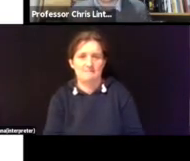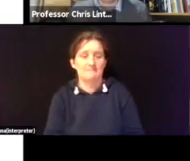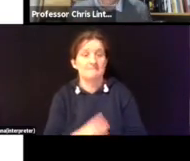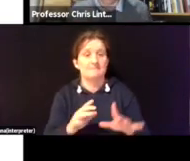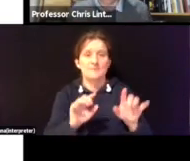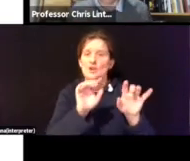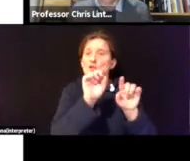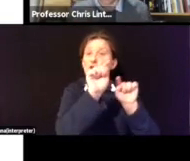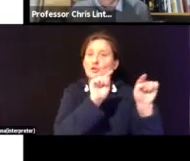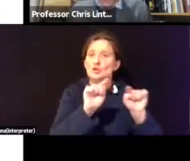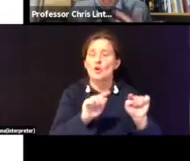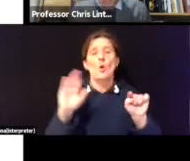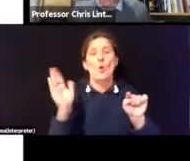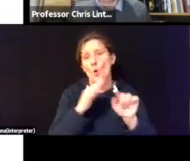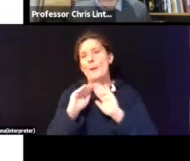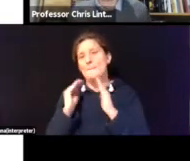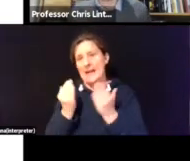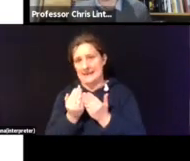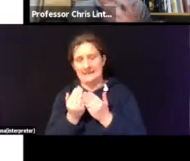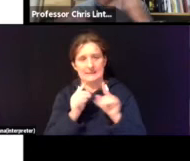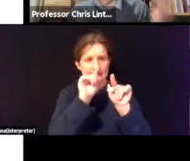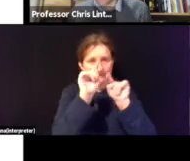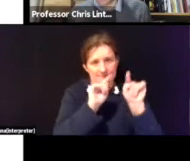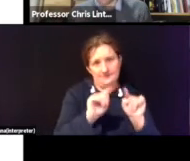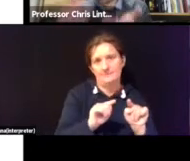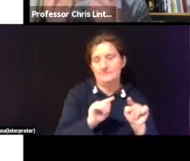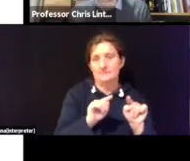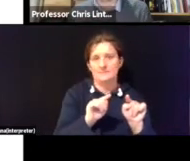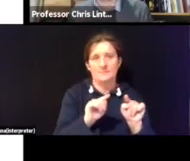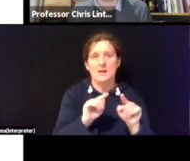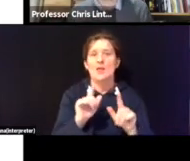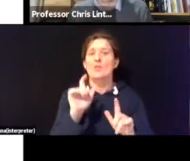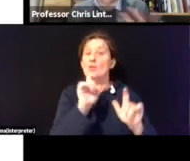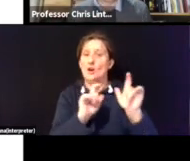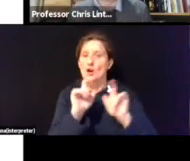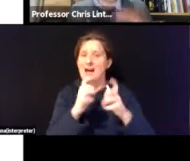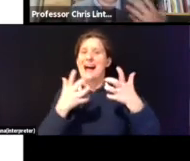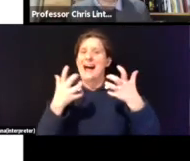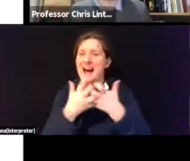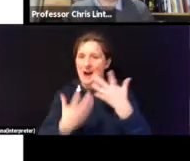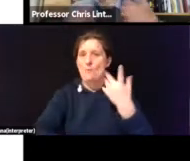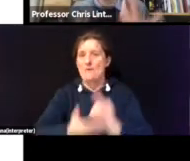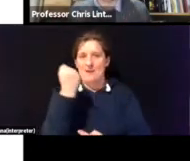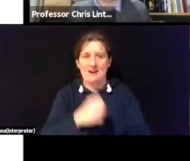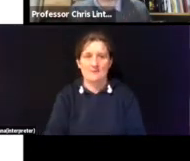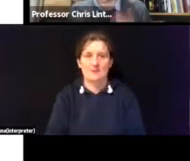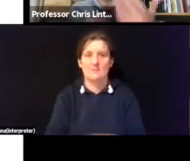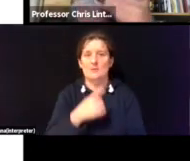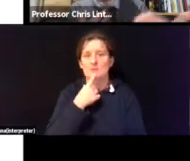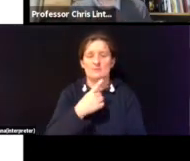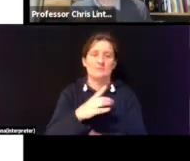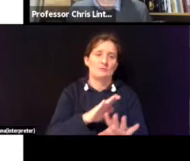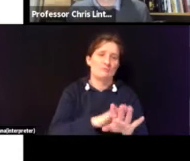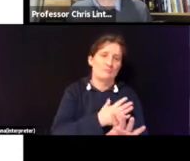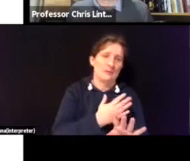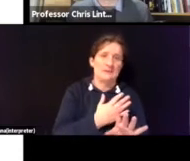dot here is a planet. The colors just tell you how it was discovered. You can see the methods we've been talking about, the green transits, the red